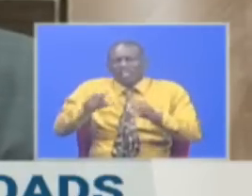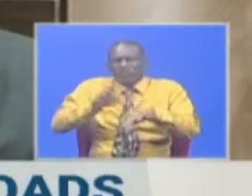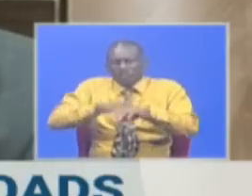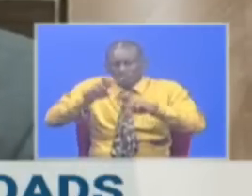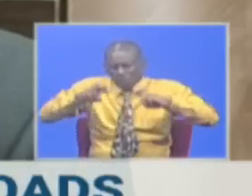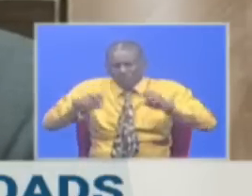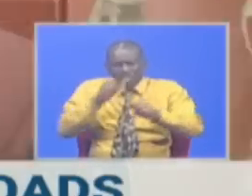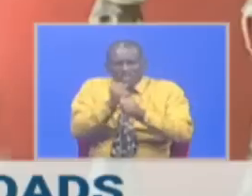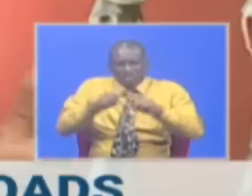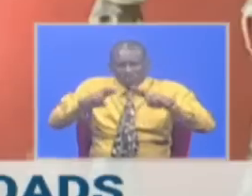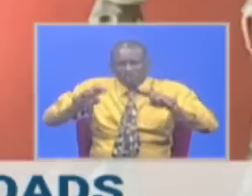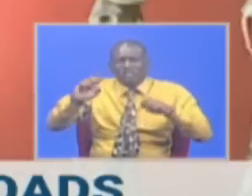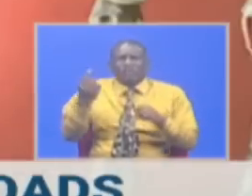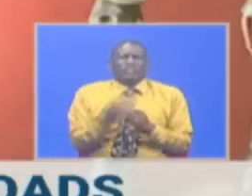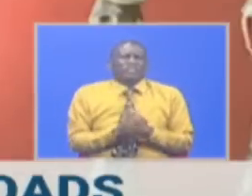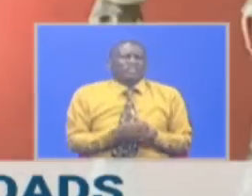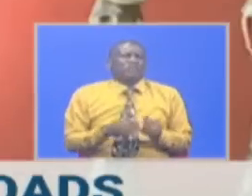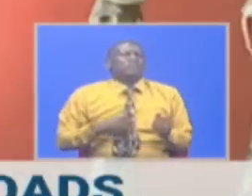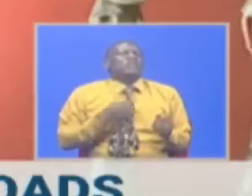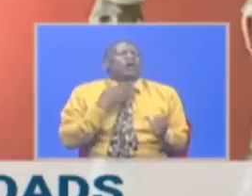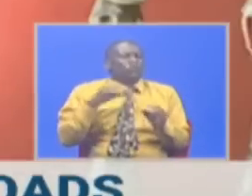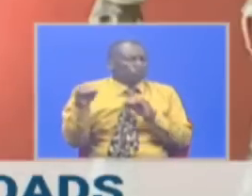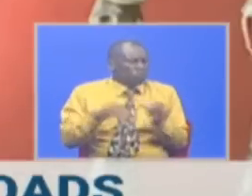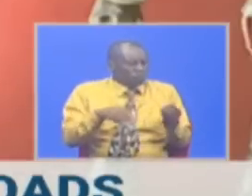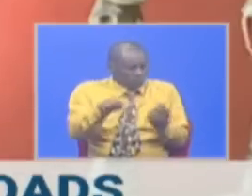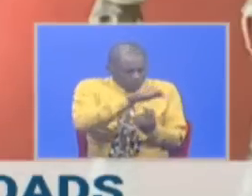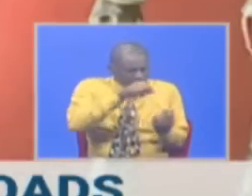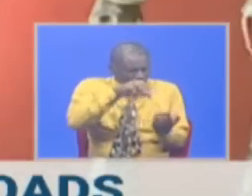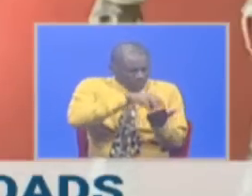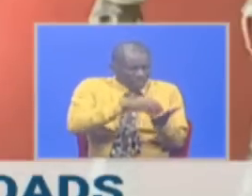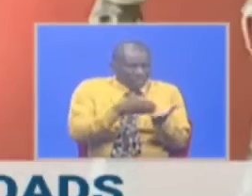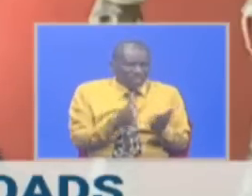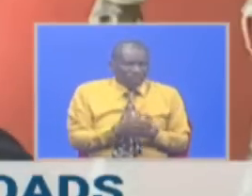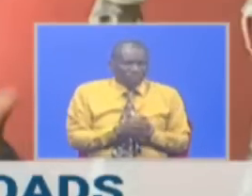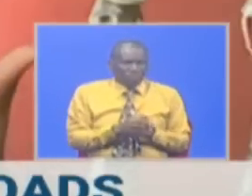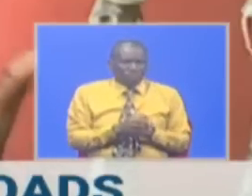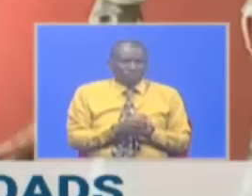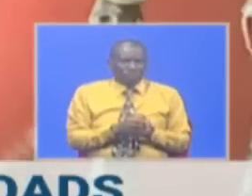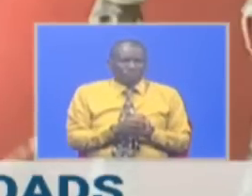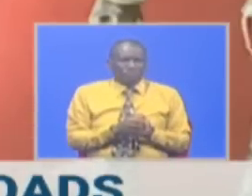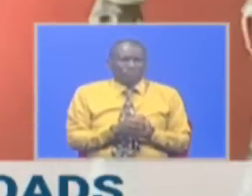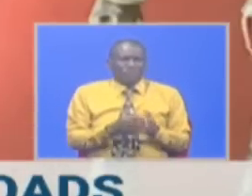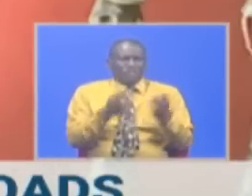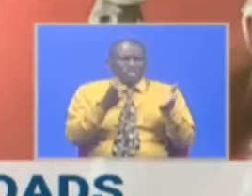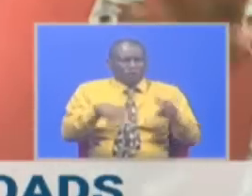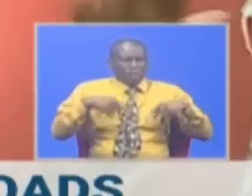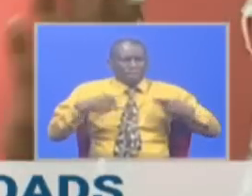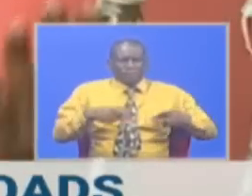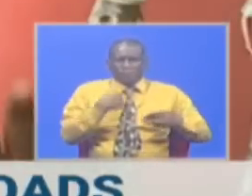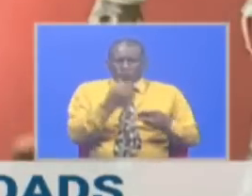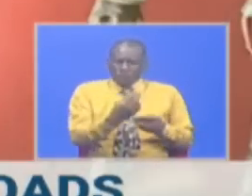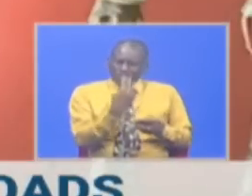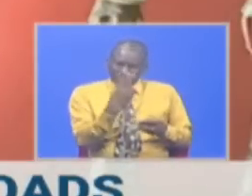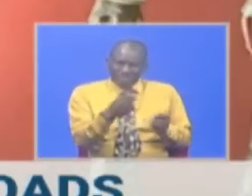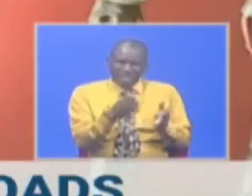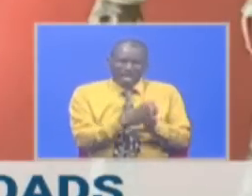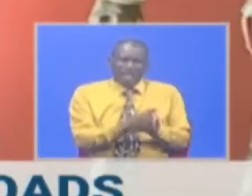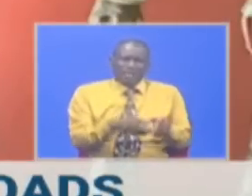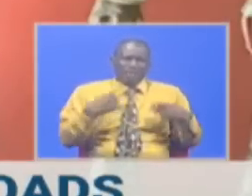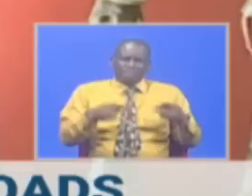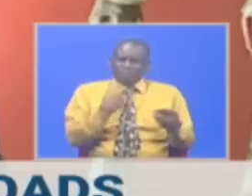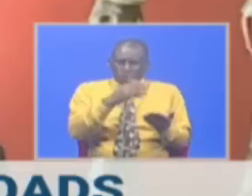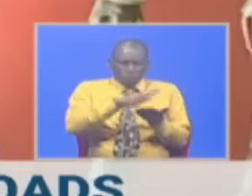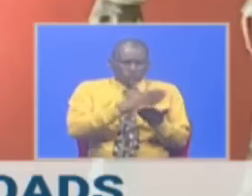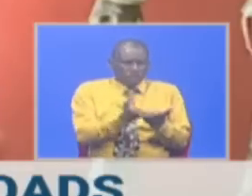the investigations first. I want to go to specific cases now, cheated out of justice. The people who are watching and who share in